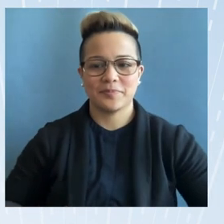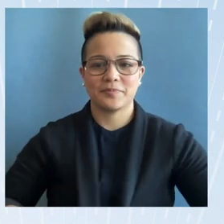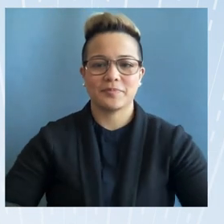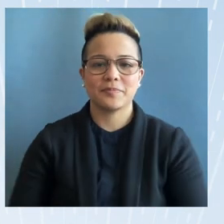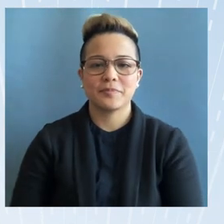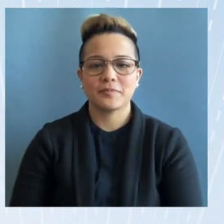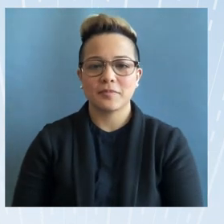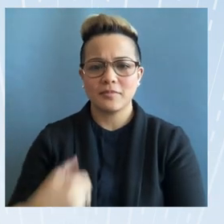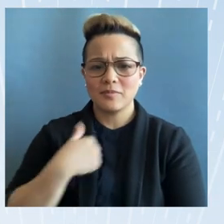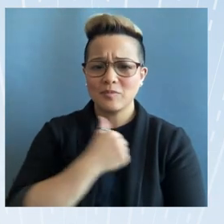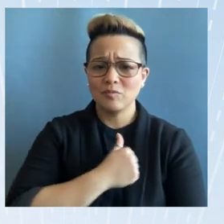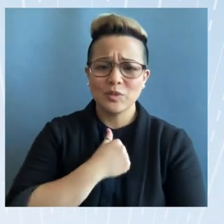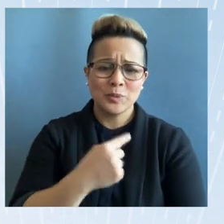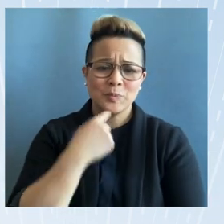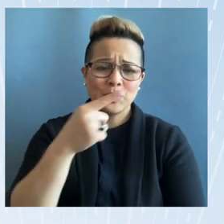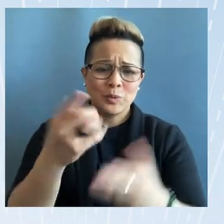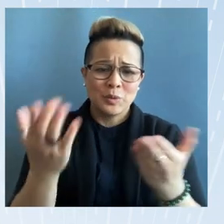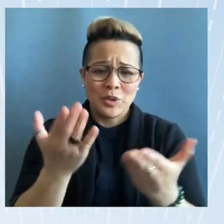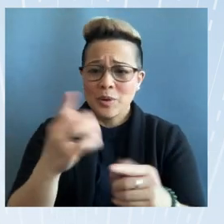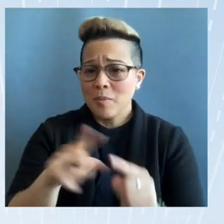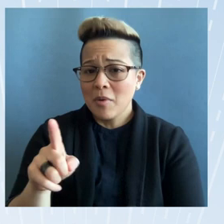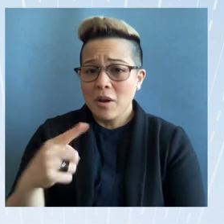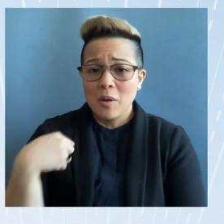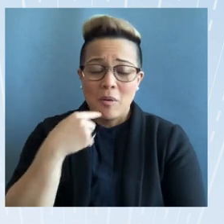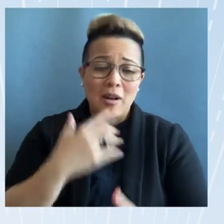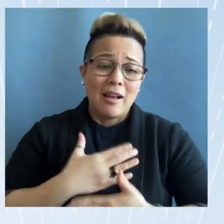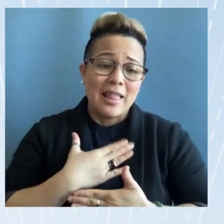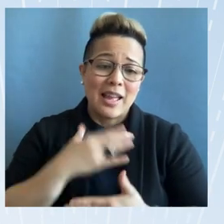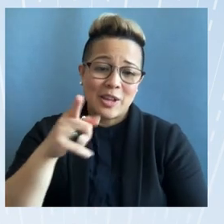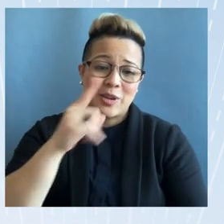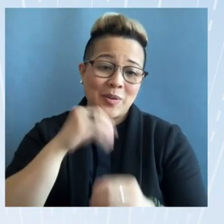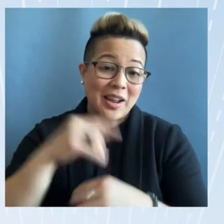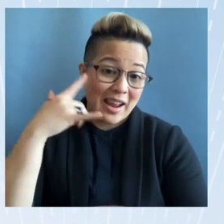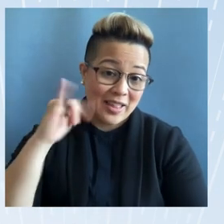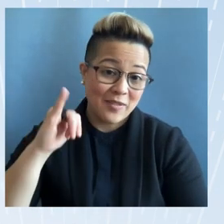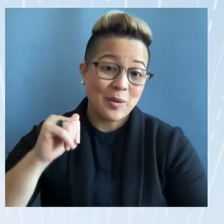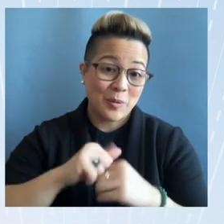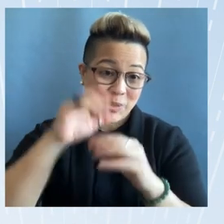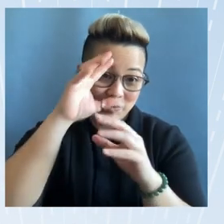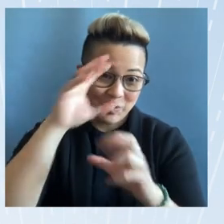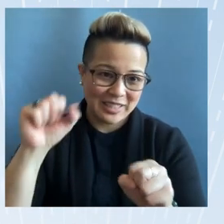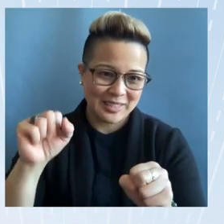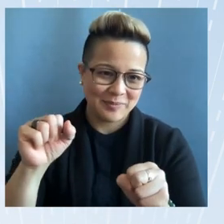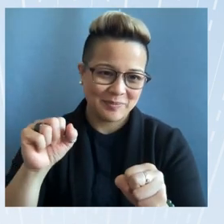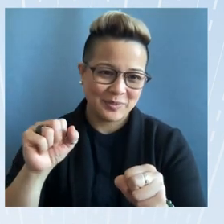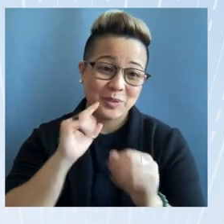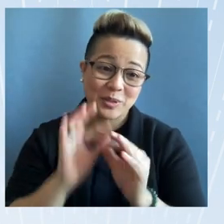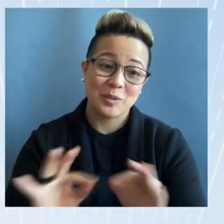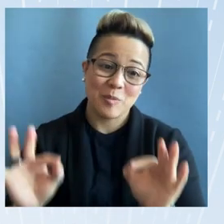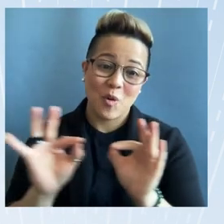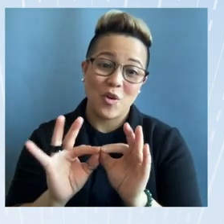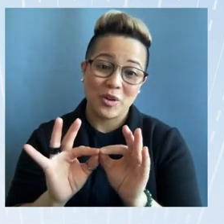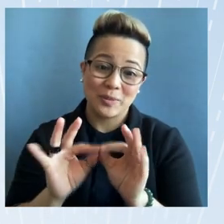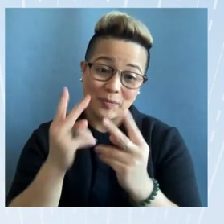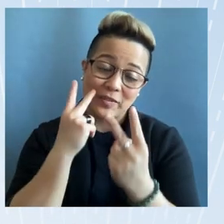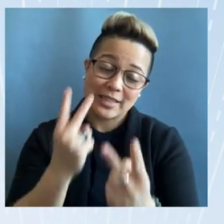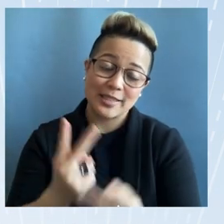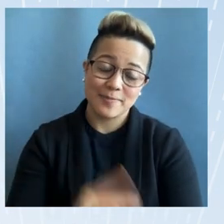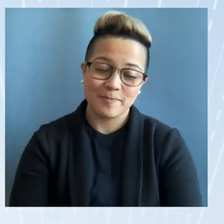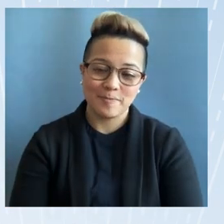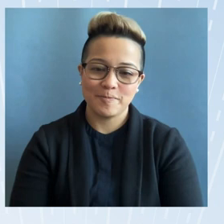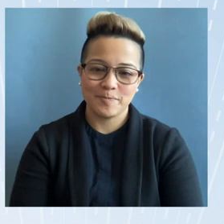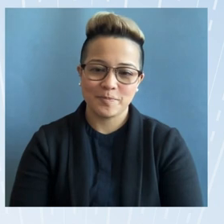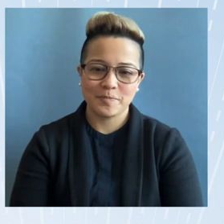We're sorry to miss you here, but we're glad that you're in California with the president. So it's an important visit, and